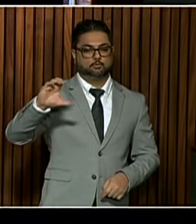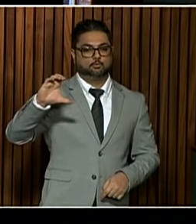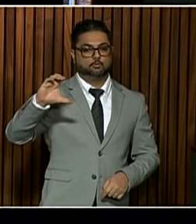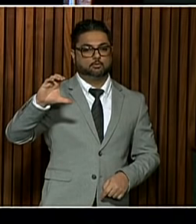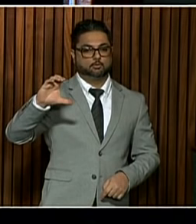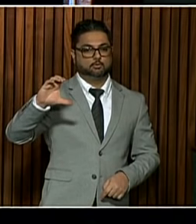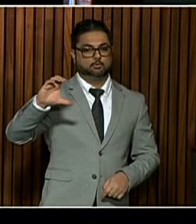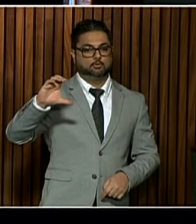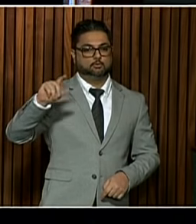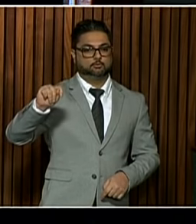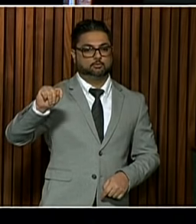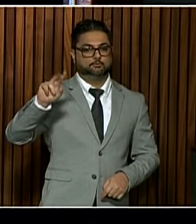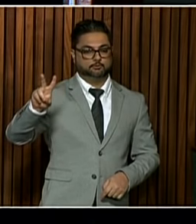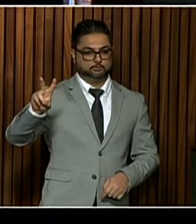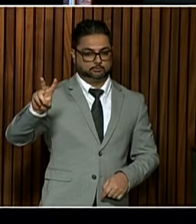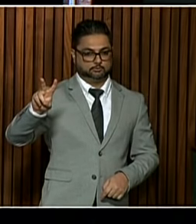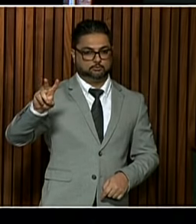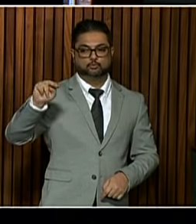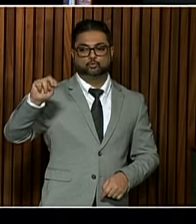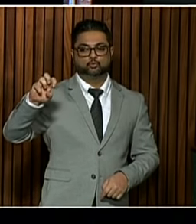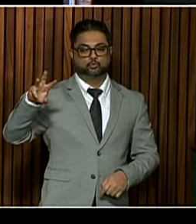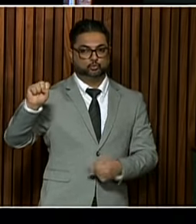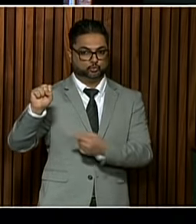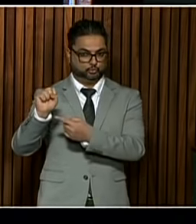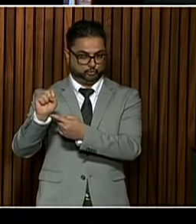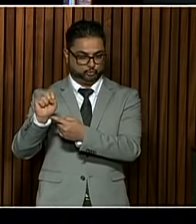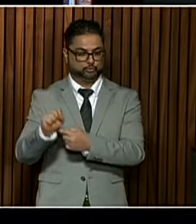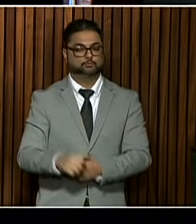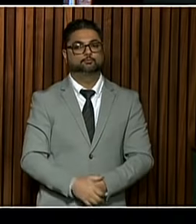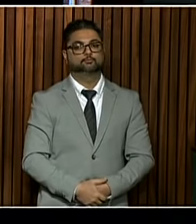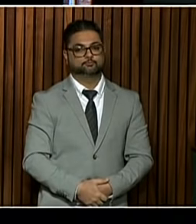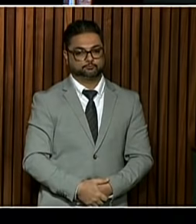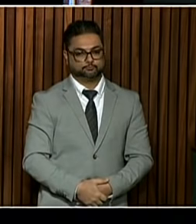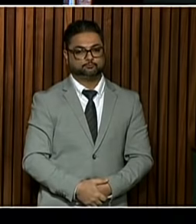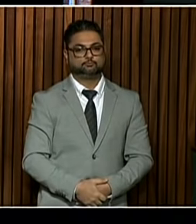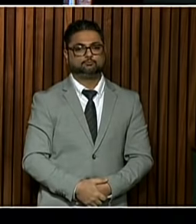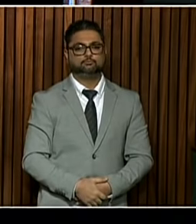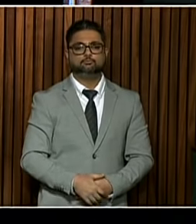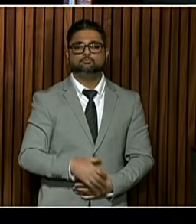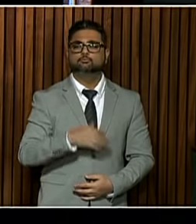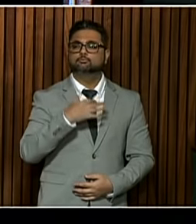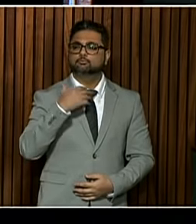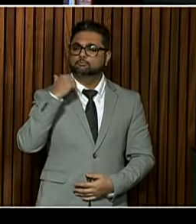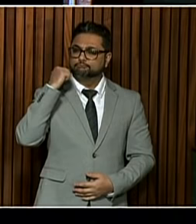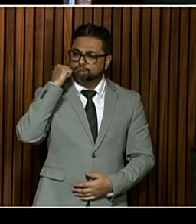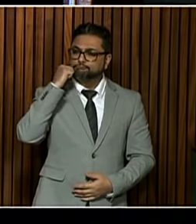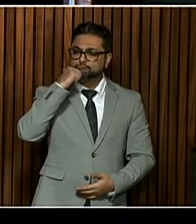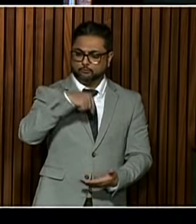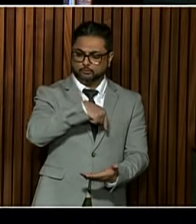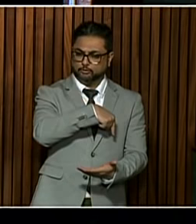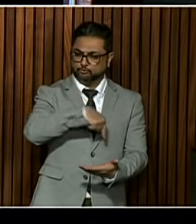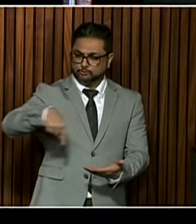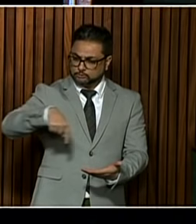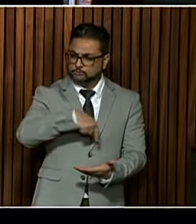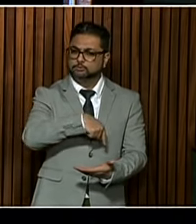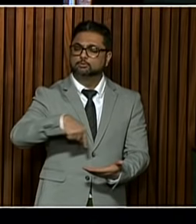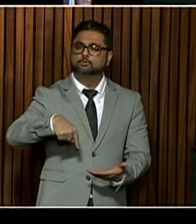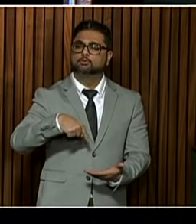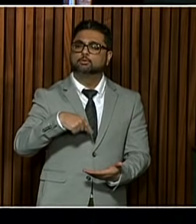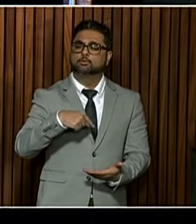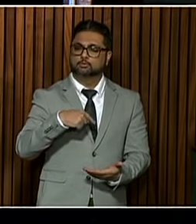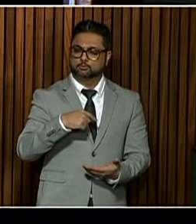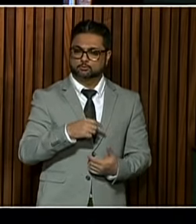my question. It seems like almost daily now this week we've been hearing about more employees at essential